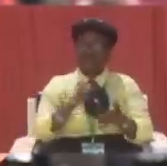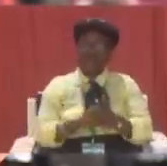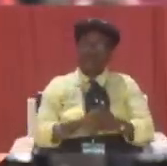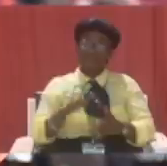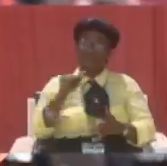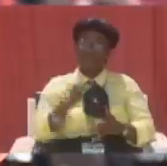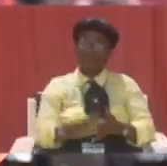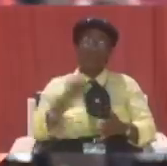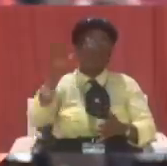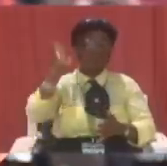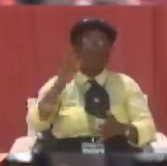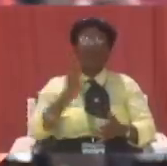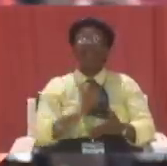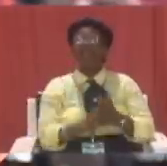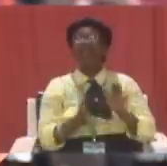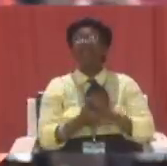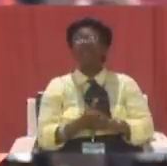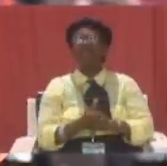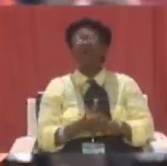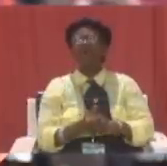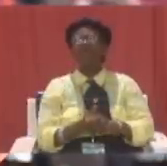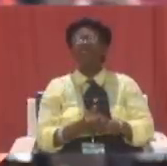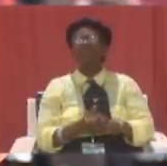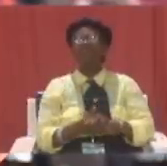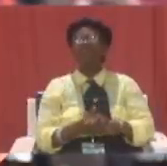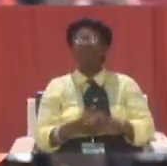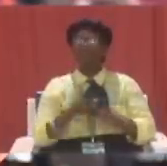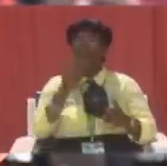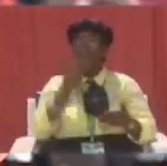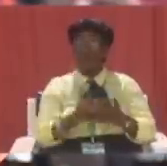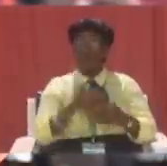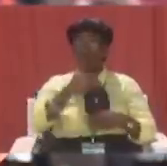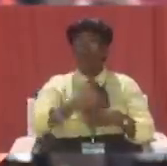creatures, so that they join the family of God,